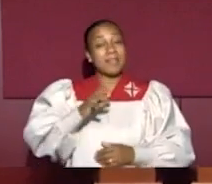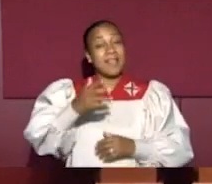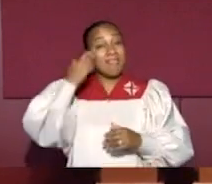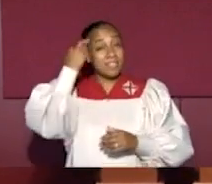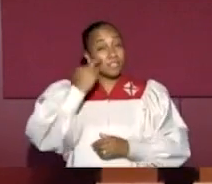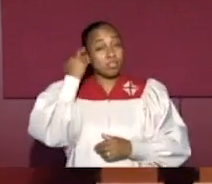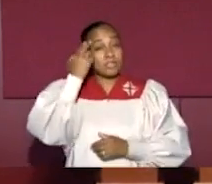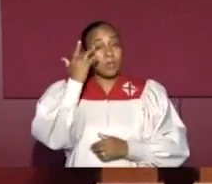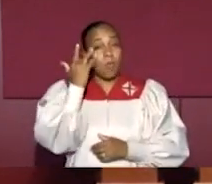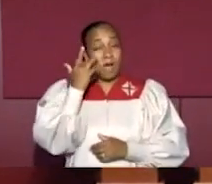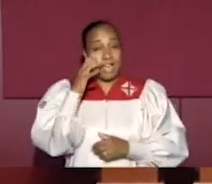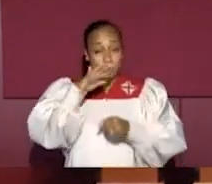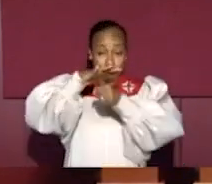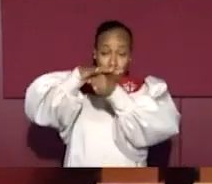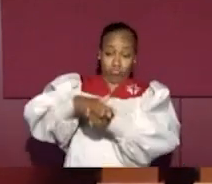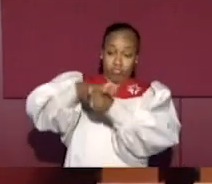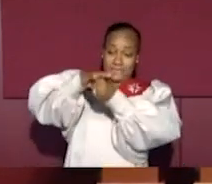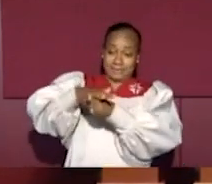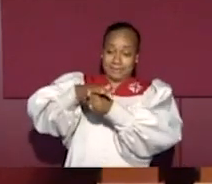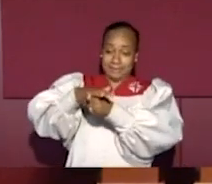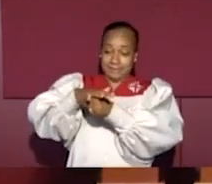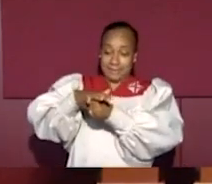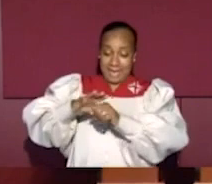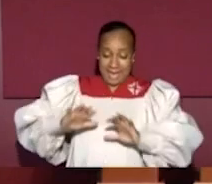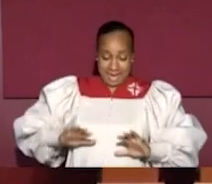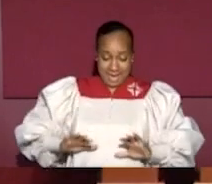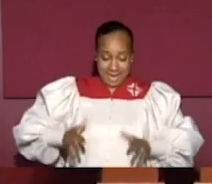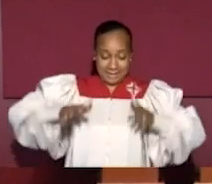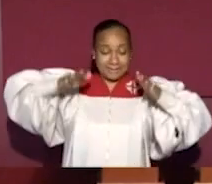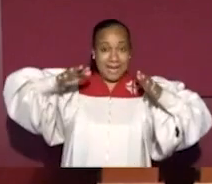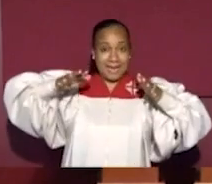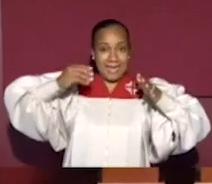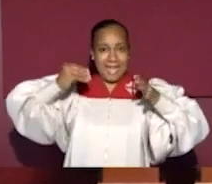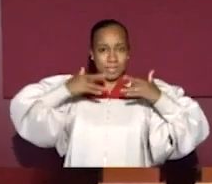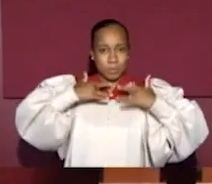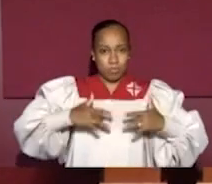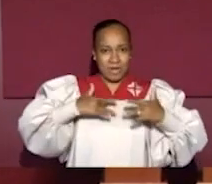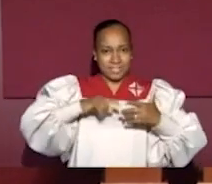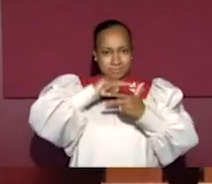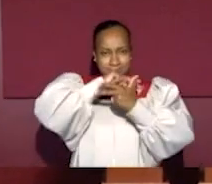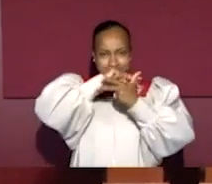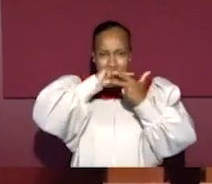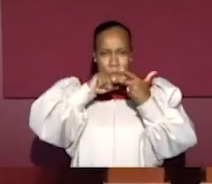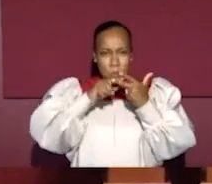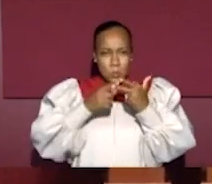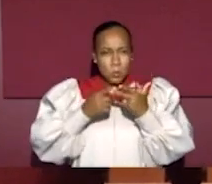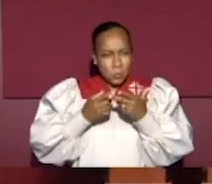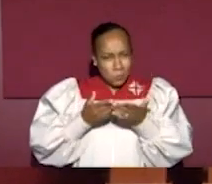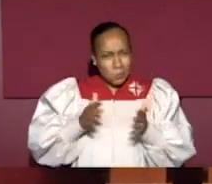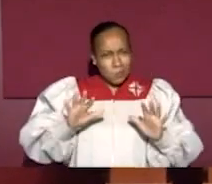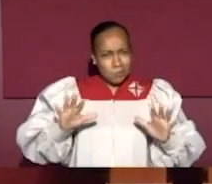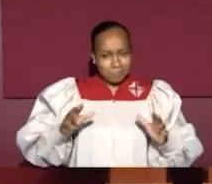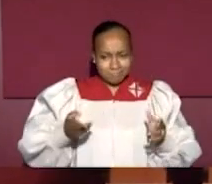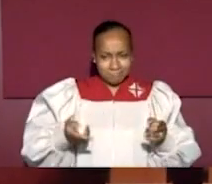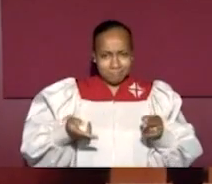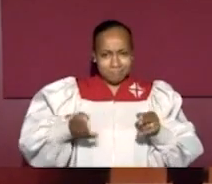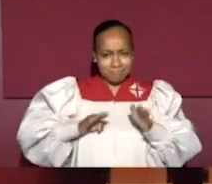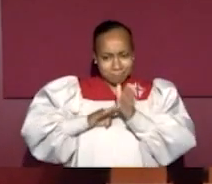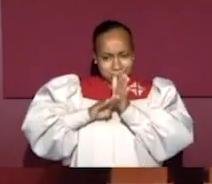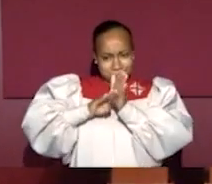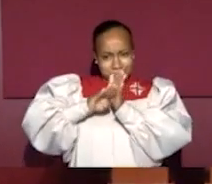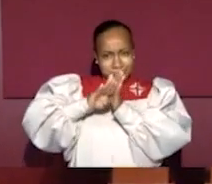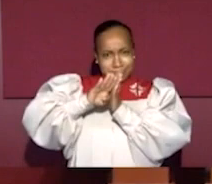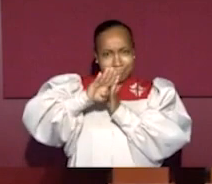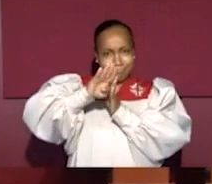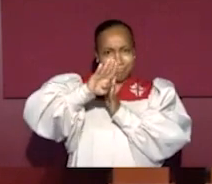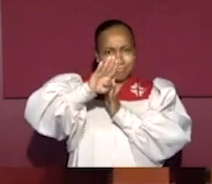why stress, anxiety, and depression are on the rise during this time, not